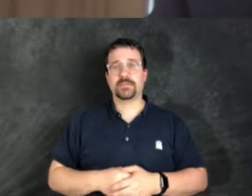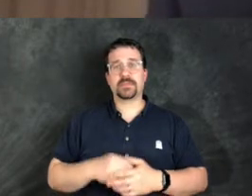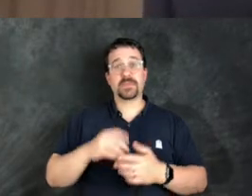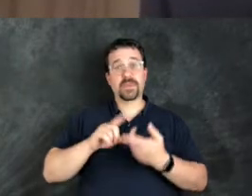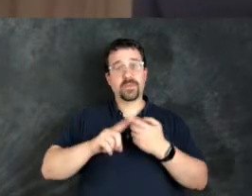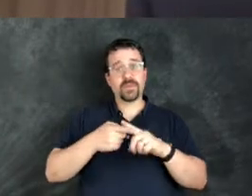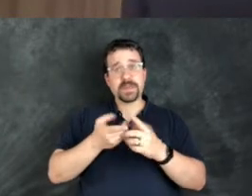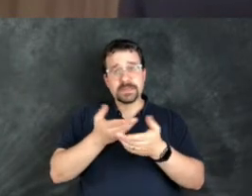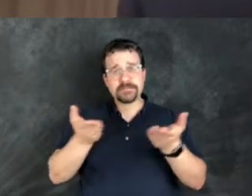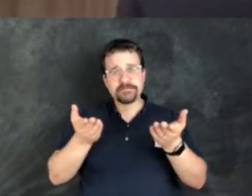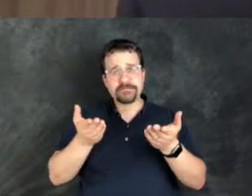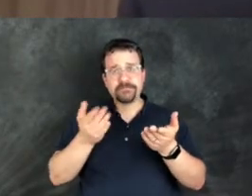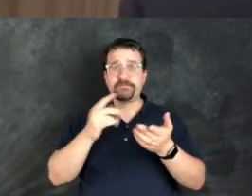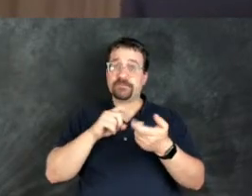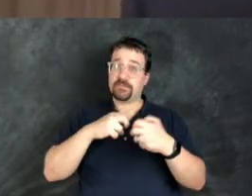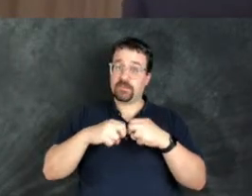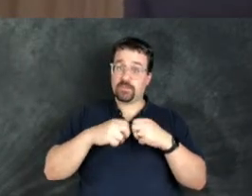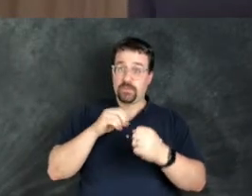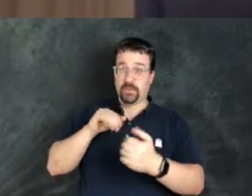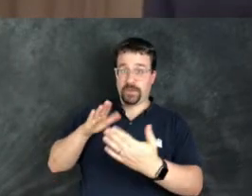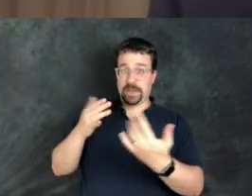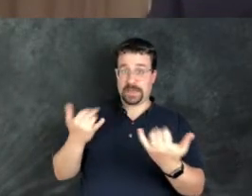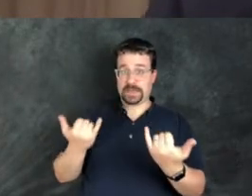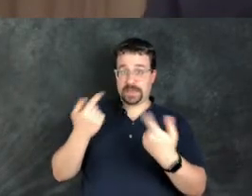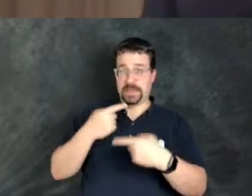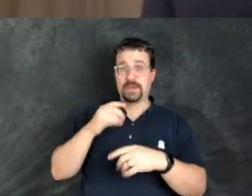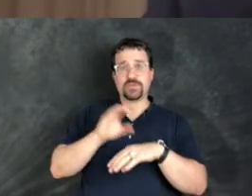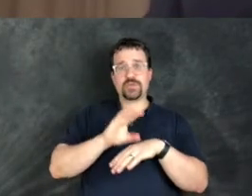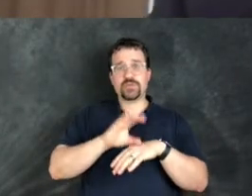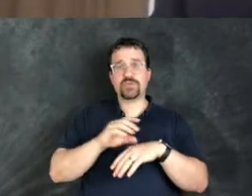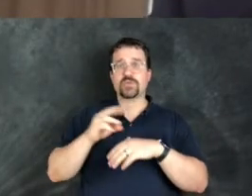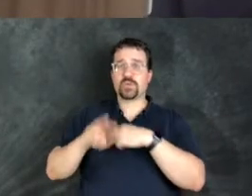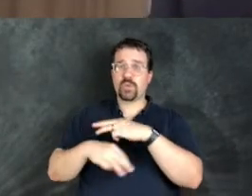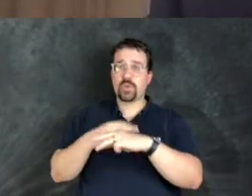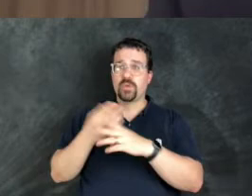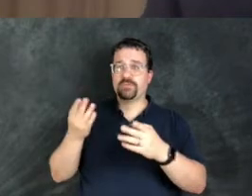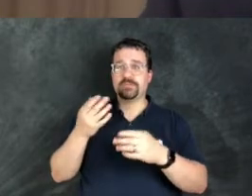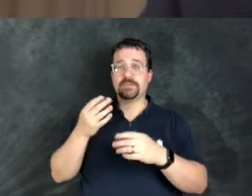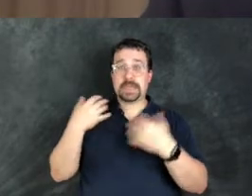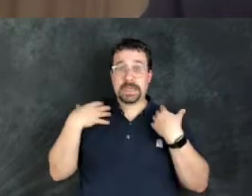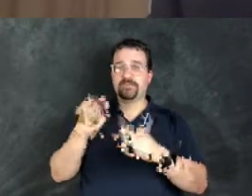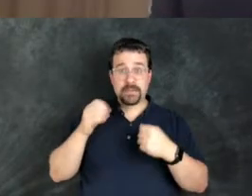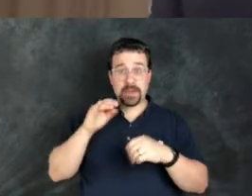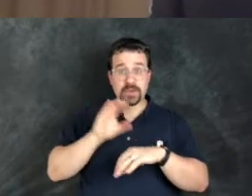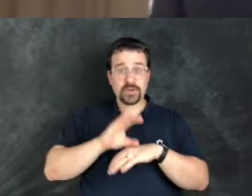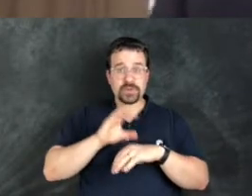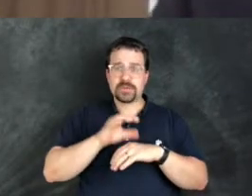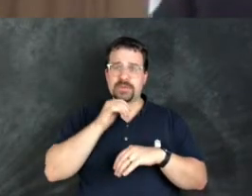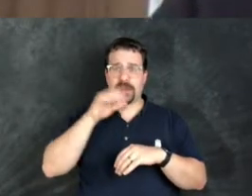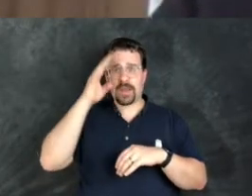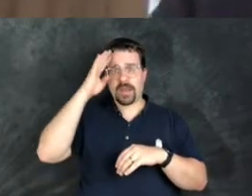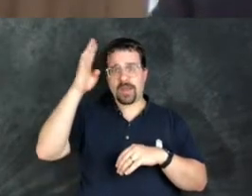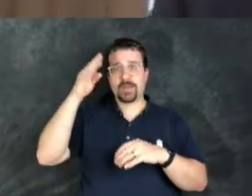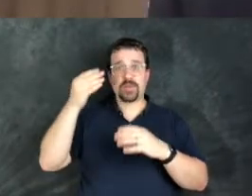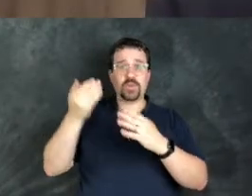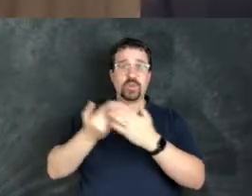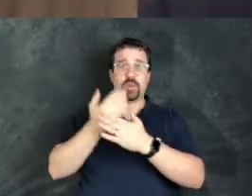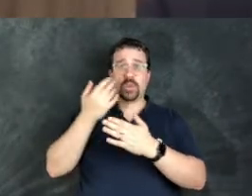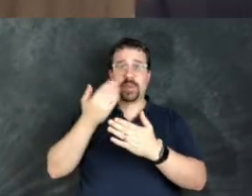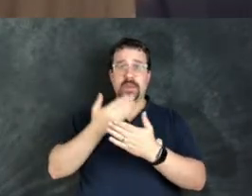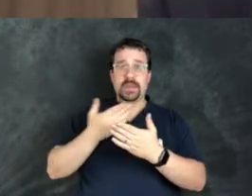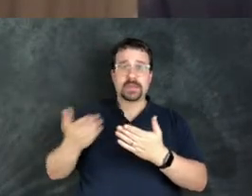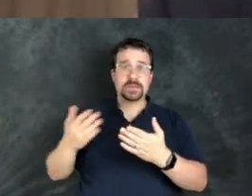Friends, the problems we face today in our church and in the world are not going to be healed by a church that doesn't come up with some creative